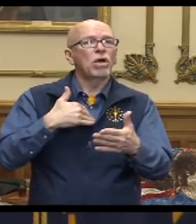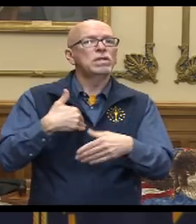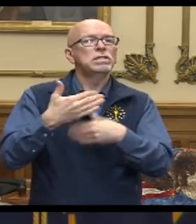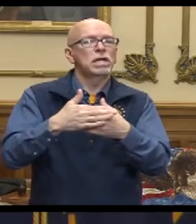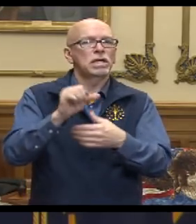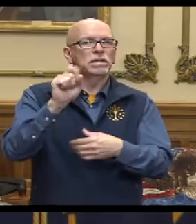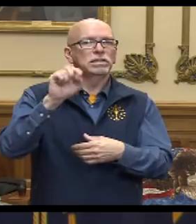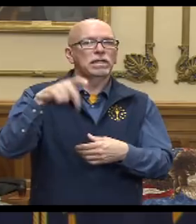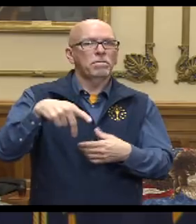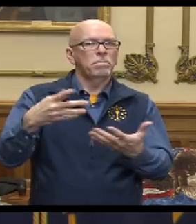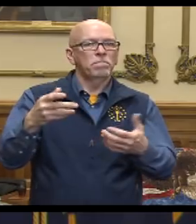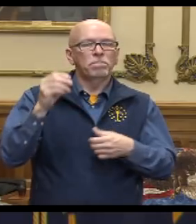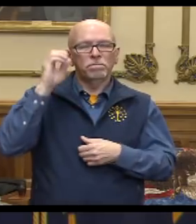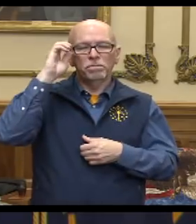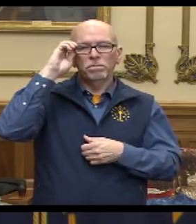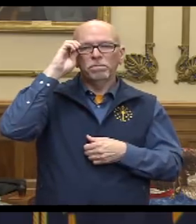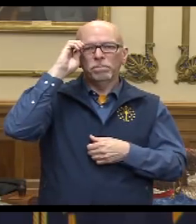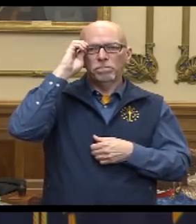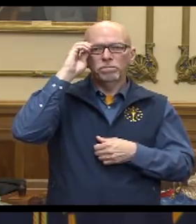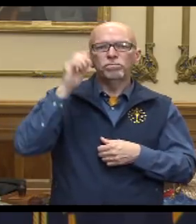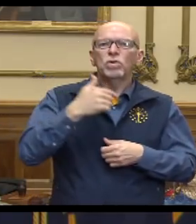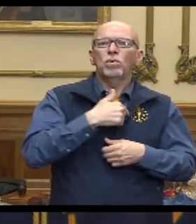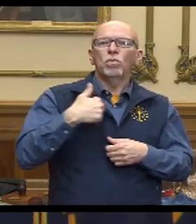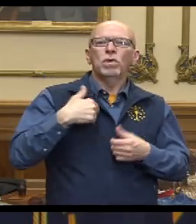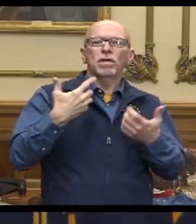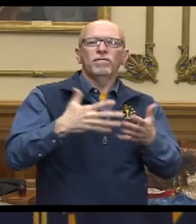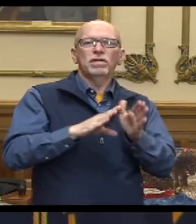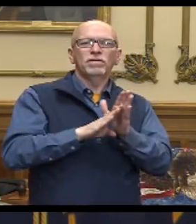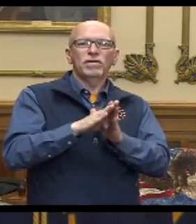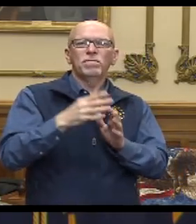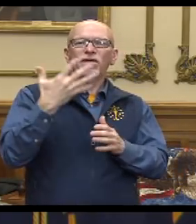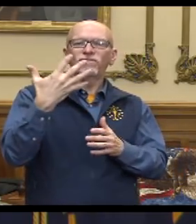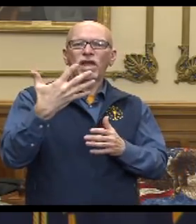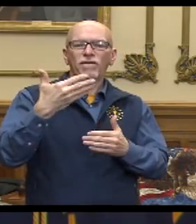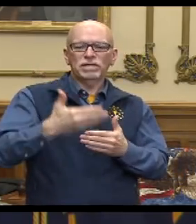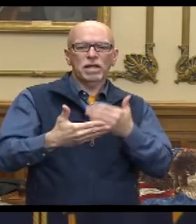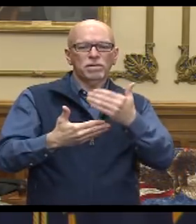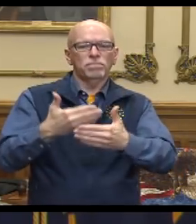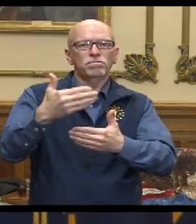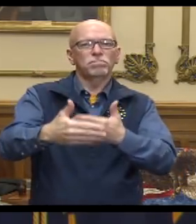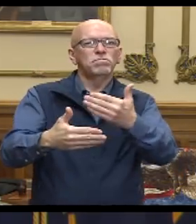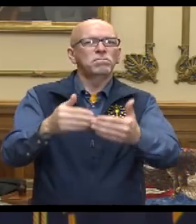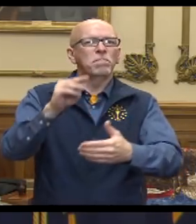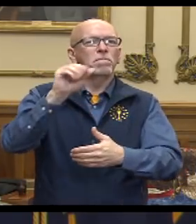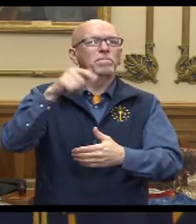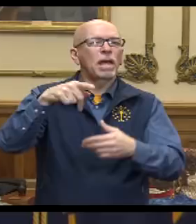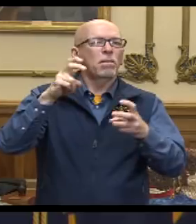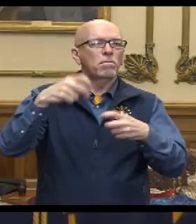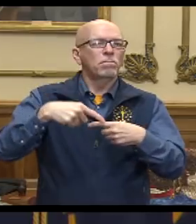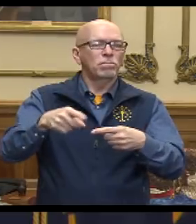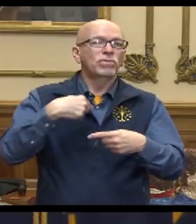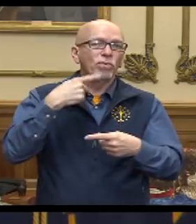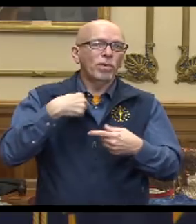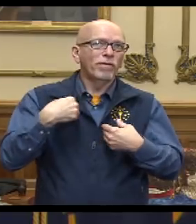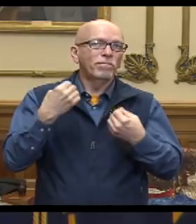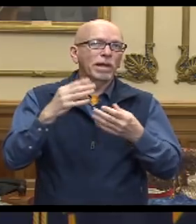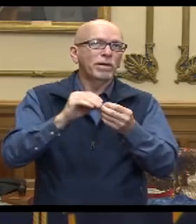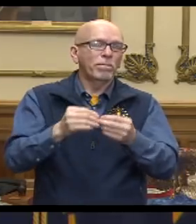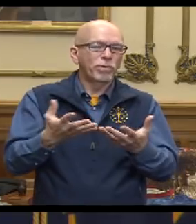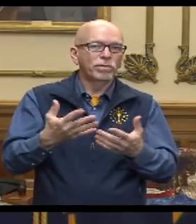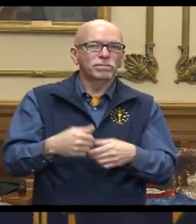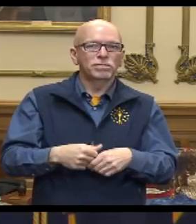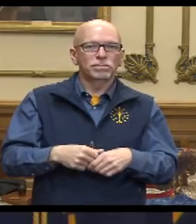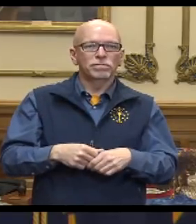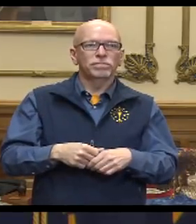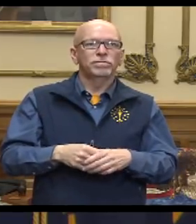steps. We have developed a 5-stage roadmap. I said earlier, we have a lot of numbers. And that